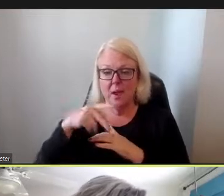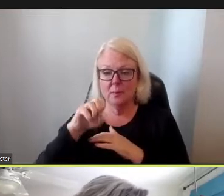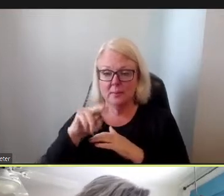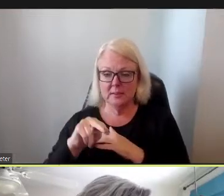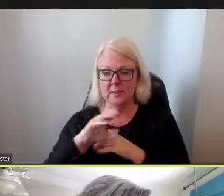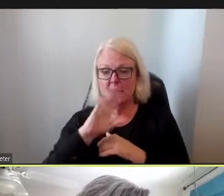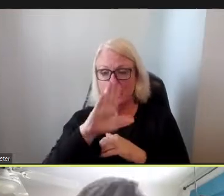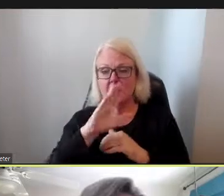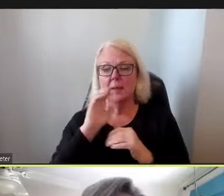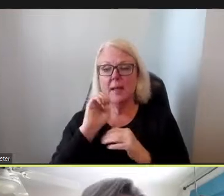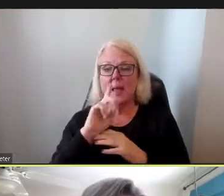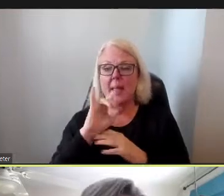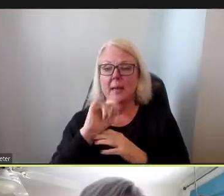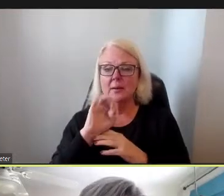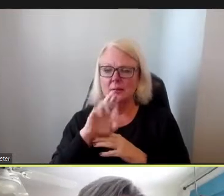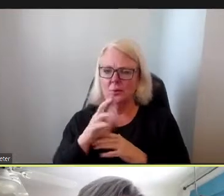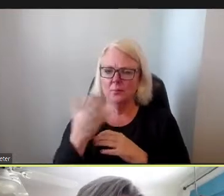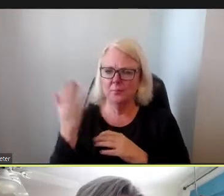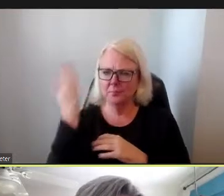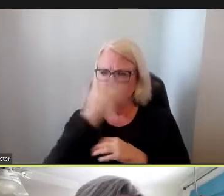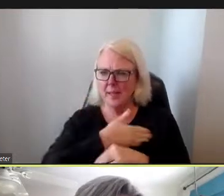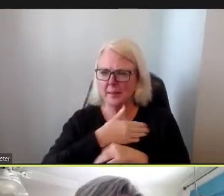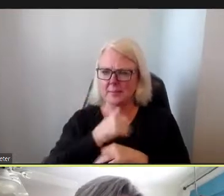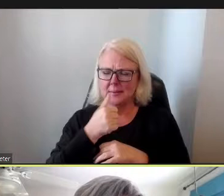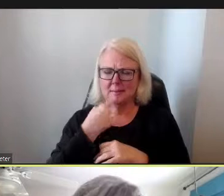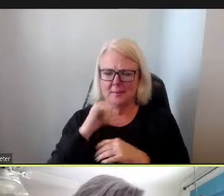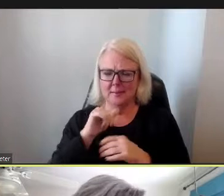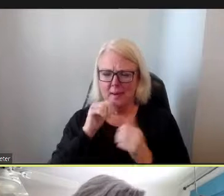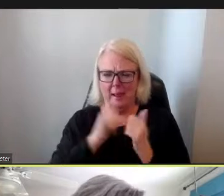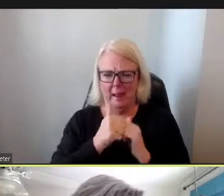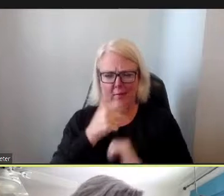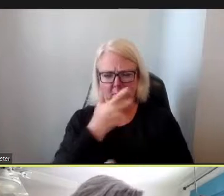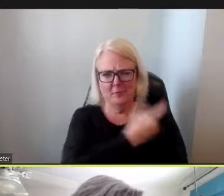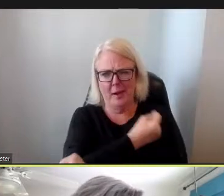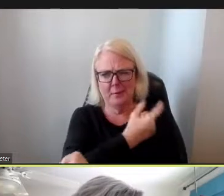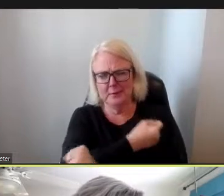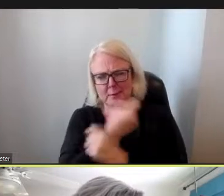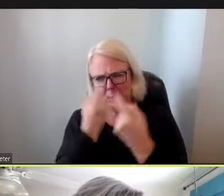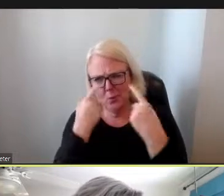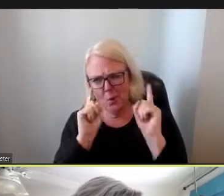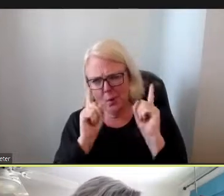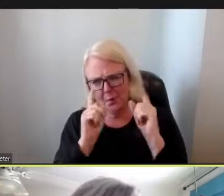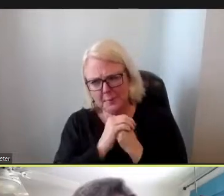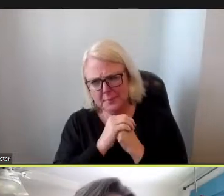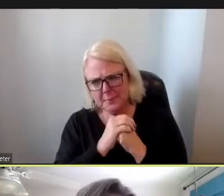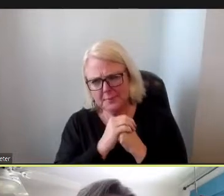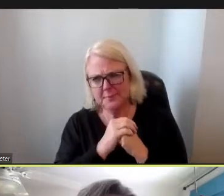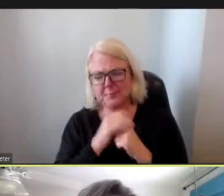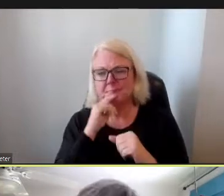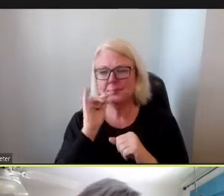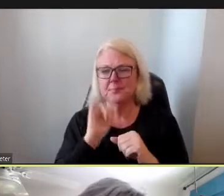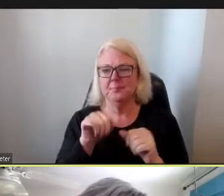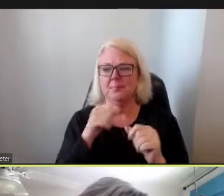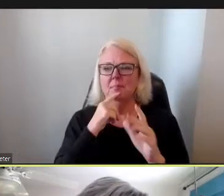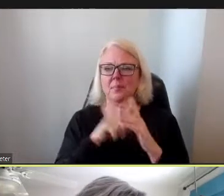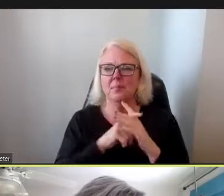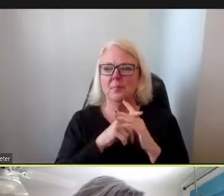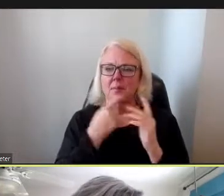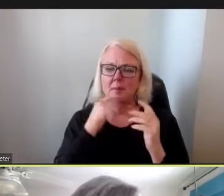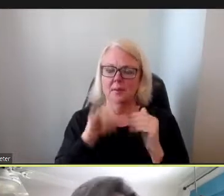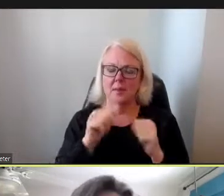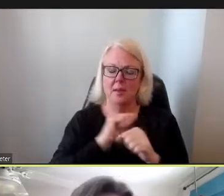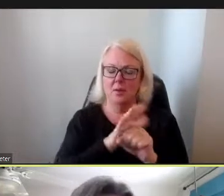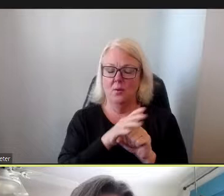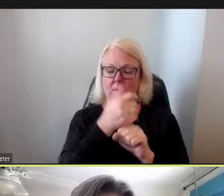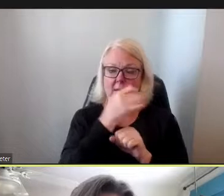his editors, seem to have missed the fact that that's not actually how vaccines work. Escaping the devastation of